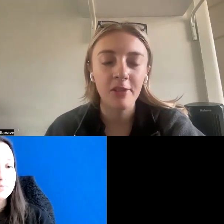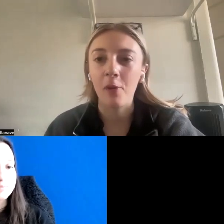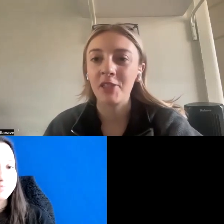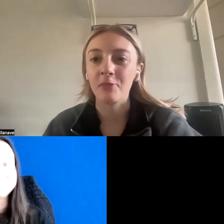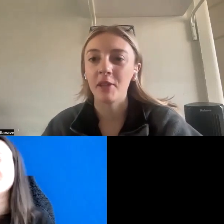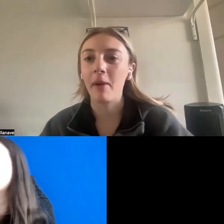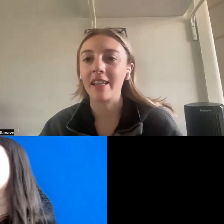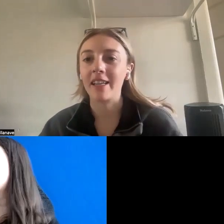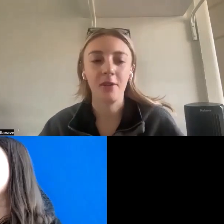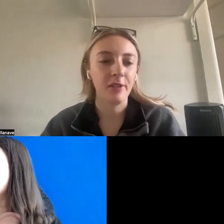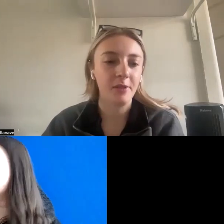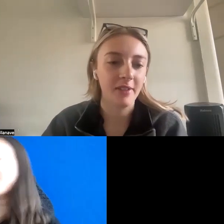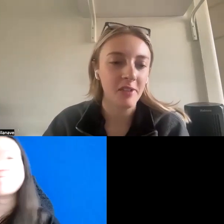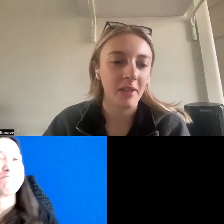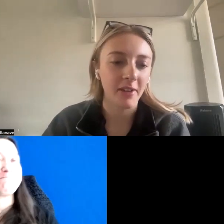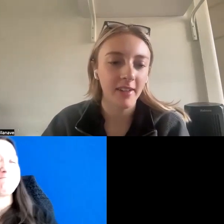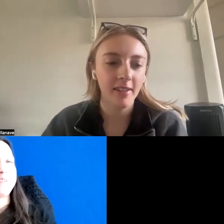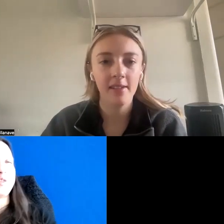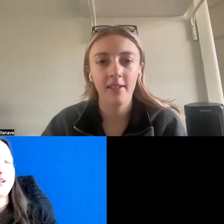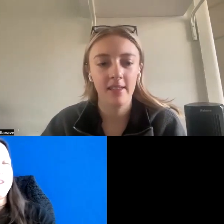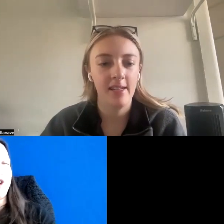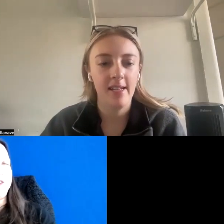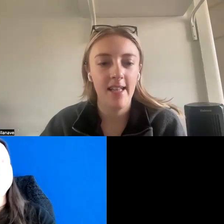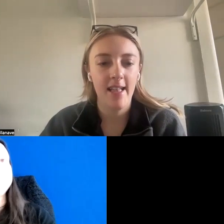Okay, thank you so much. I'm going to pass it over to another speaker.